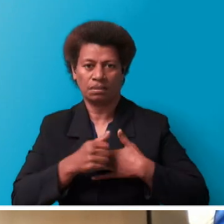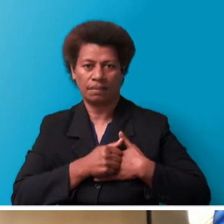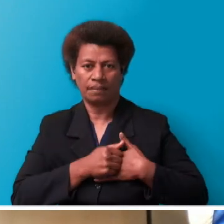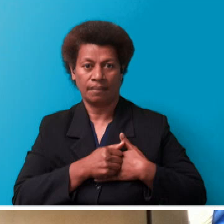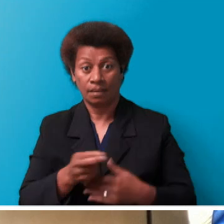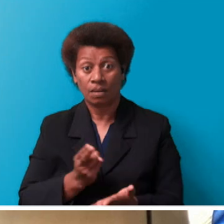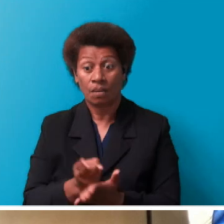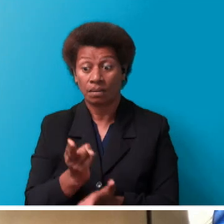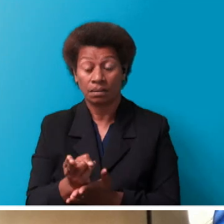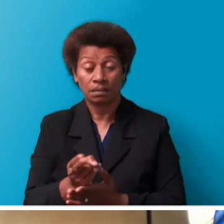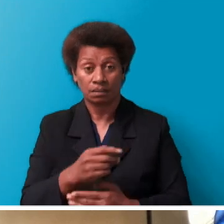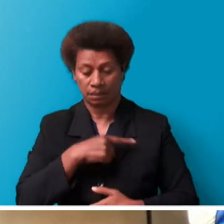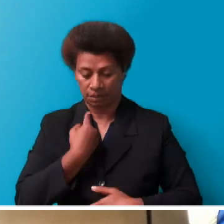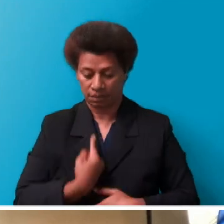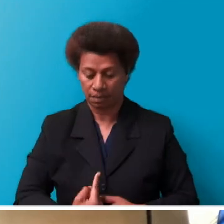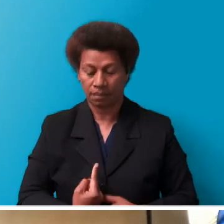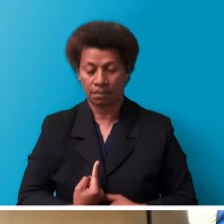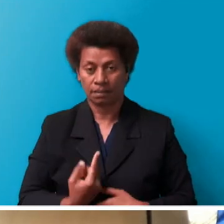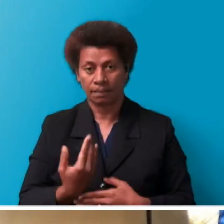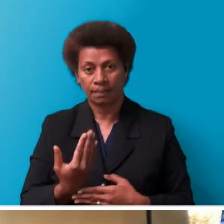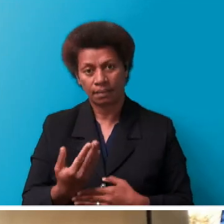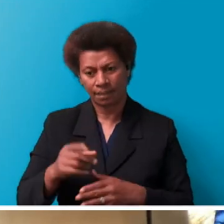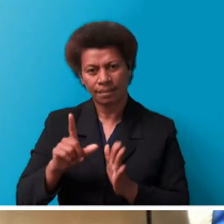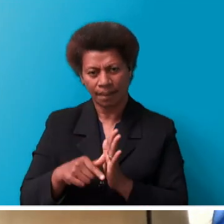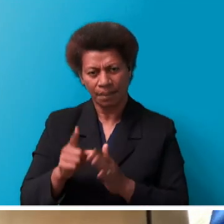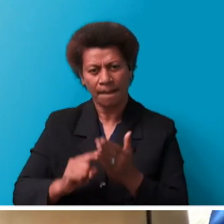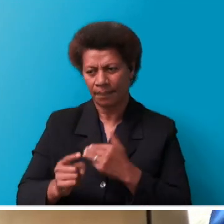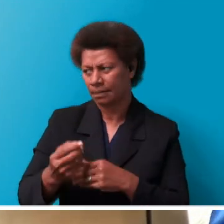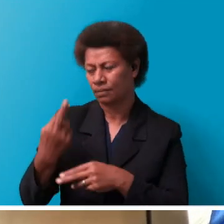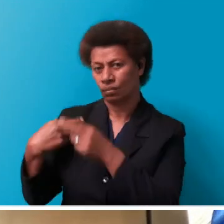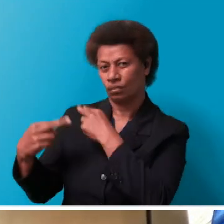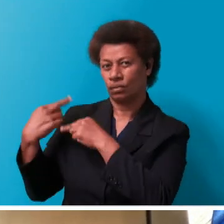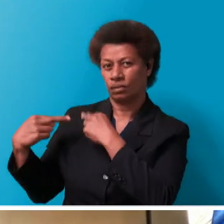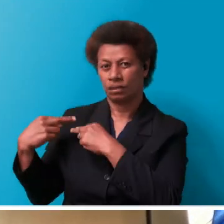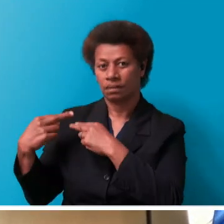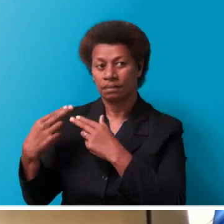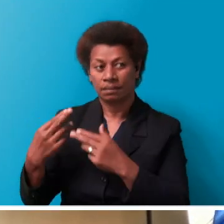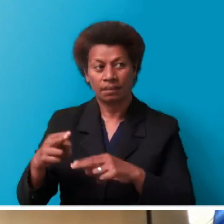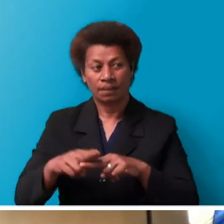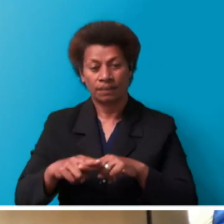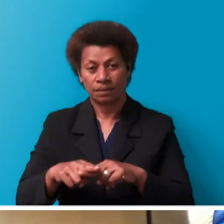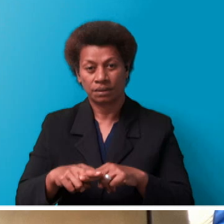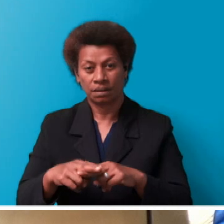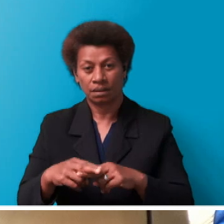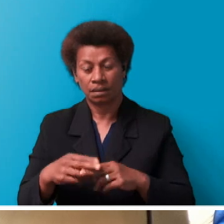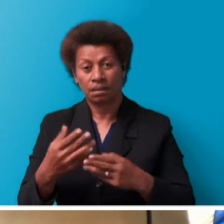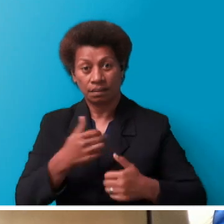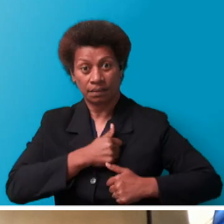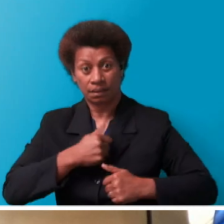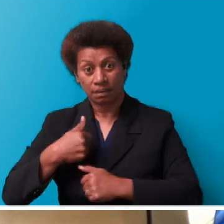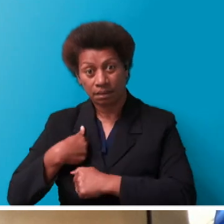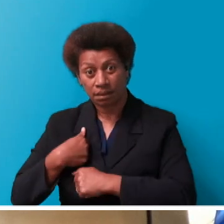ourselves. There have been times in our history when the Republic of Fiji Military Forces, or the